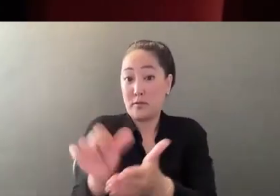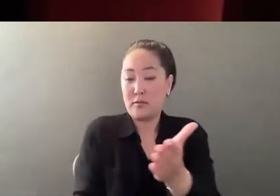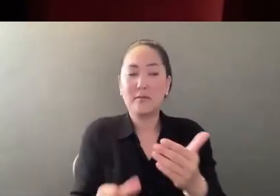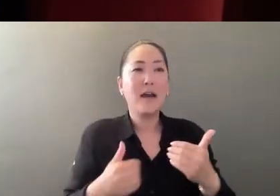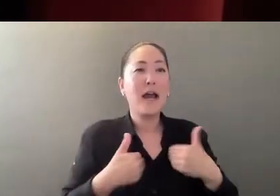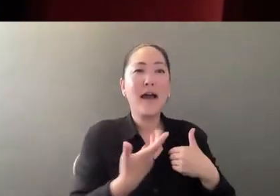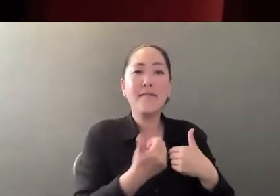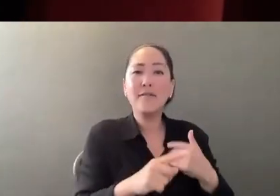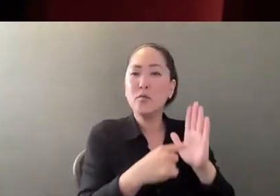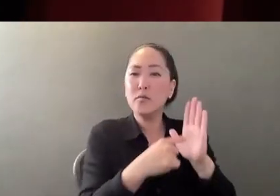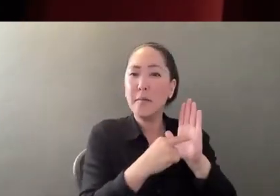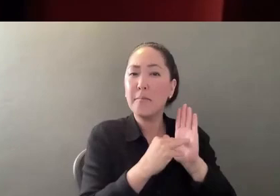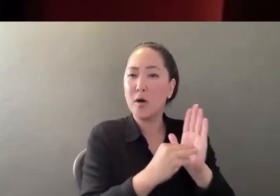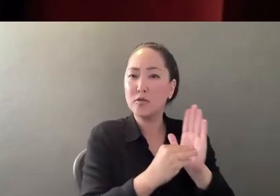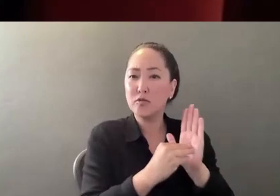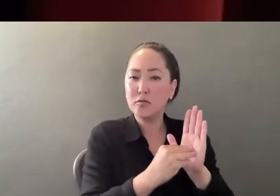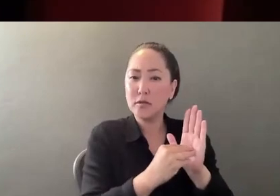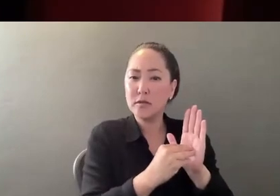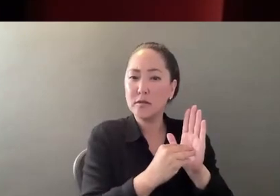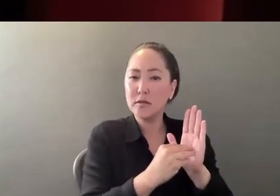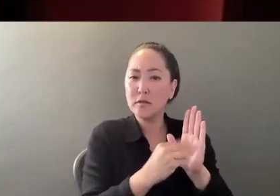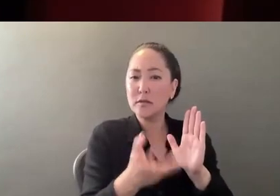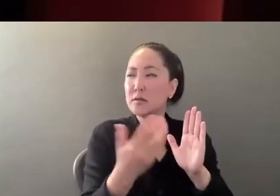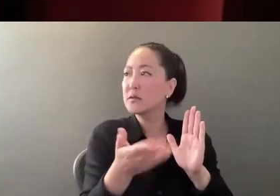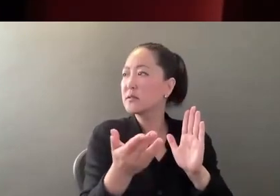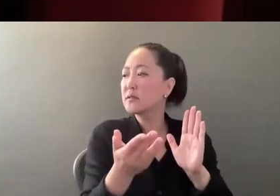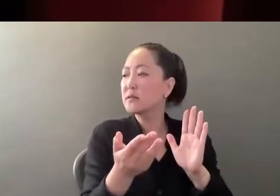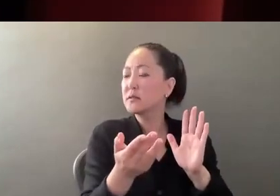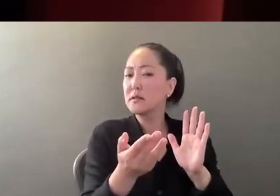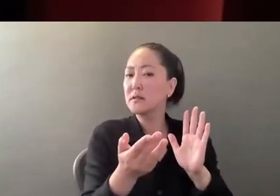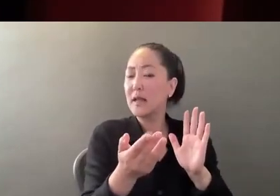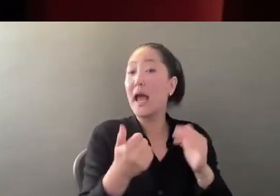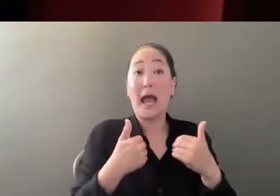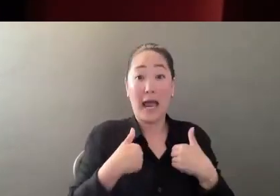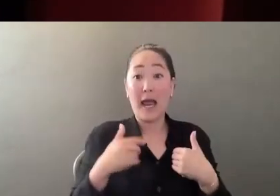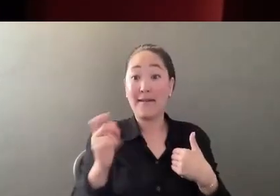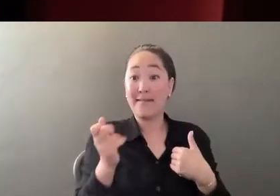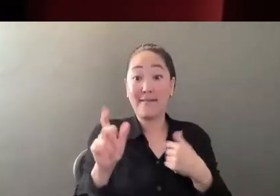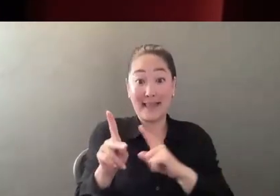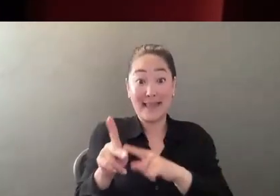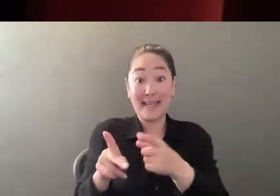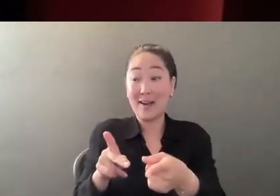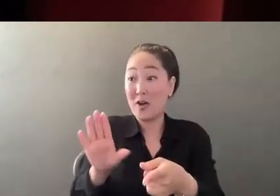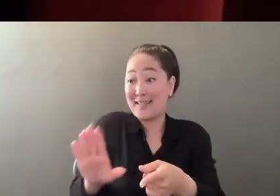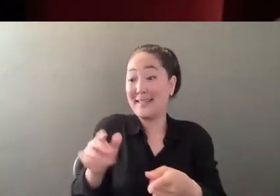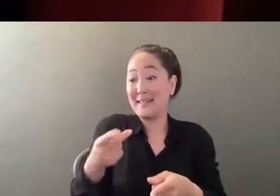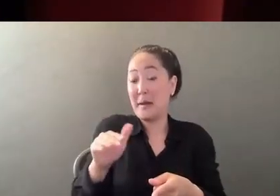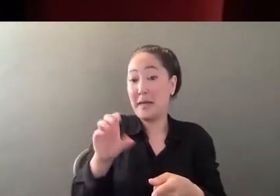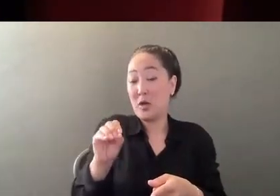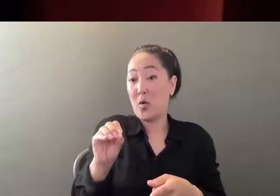in a code link on the speaker bio page.